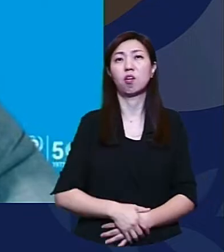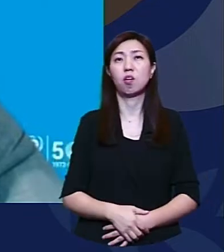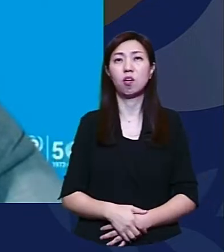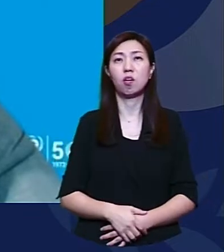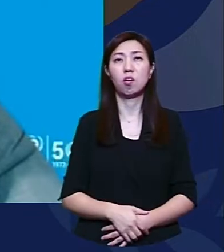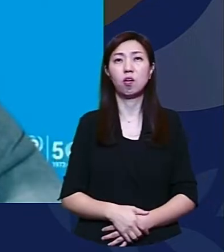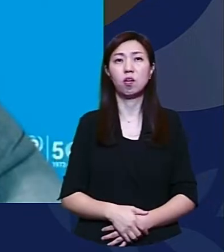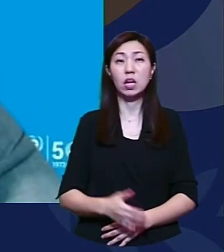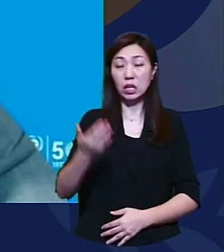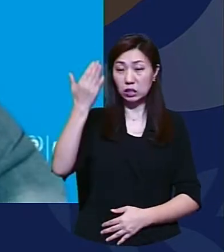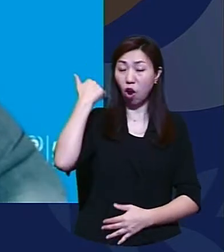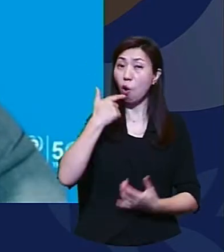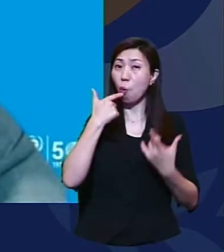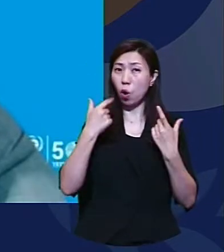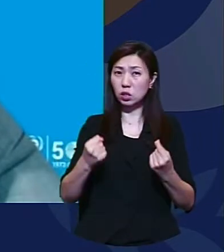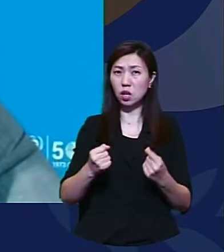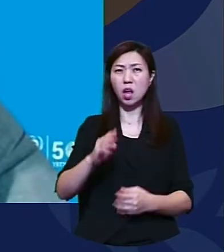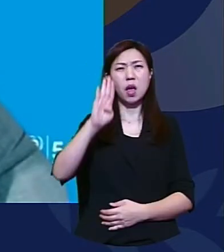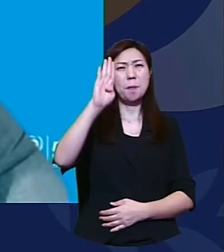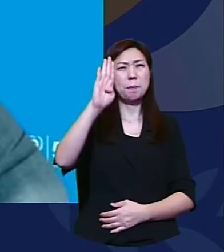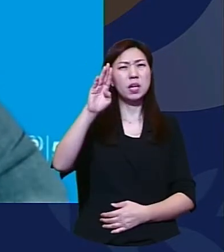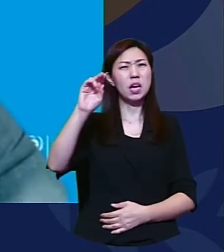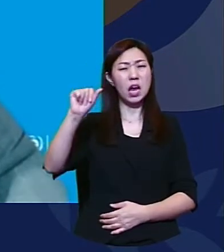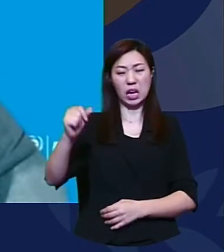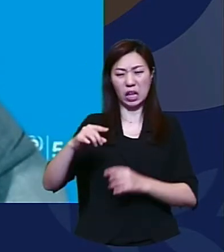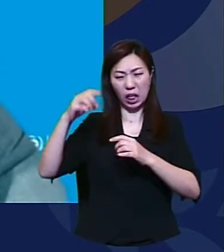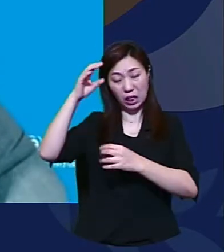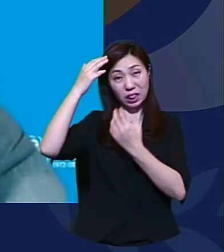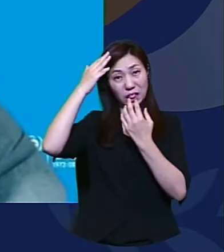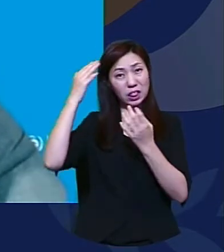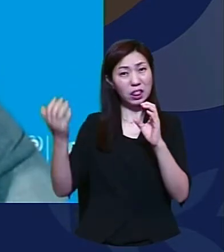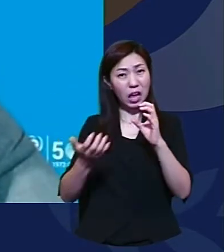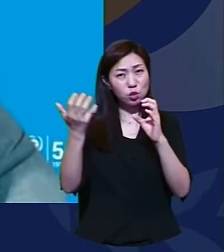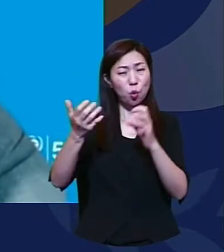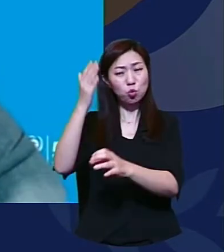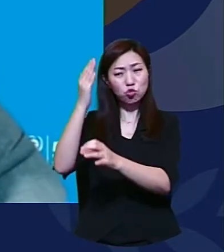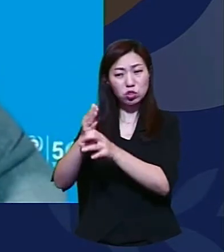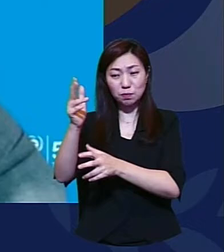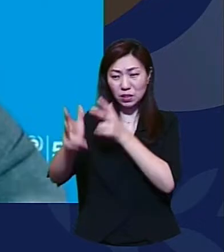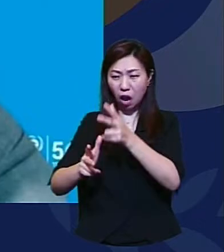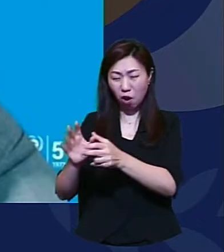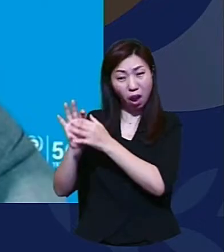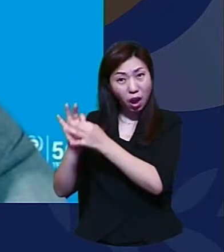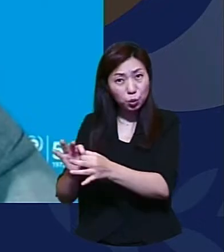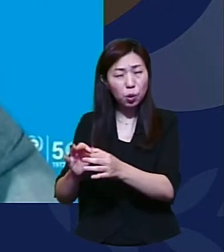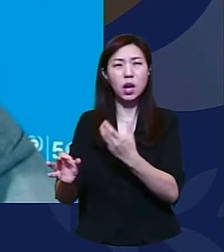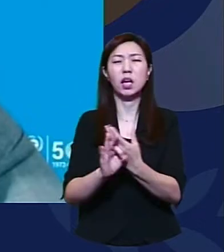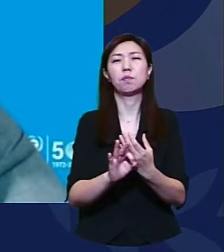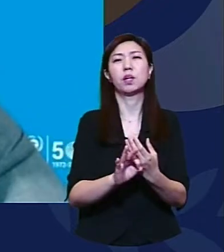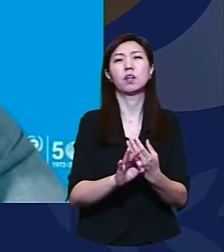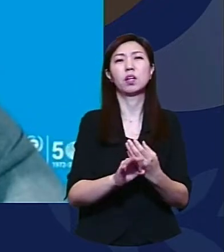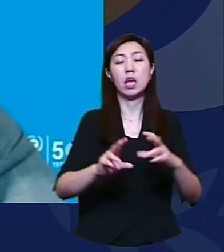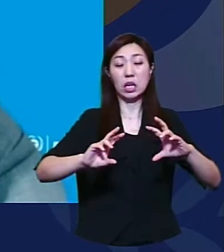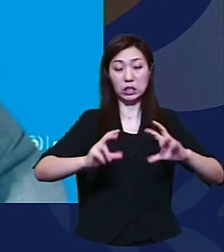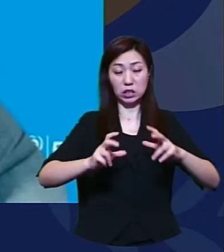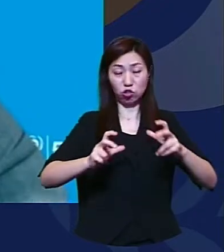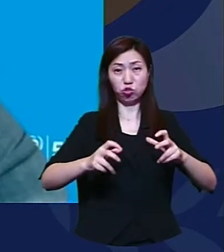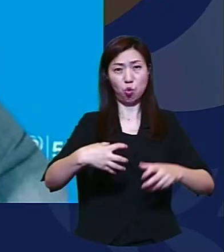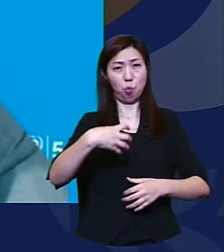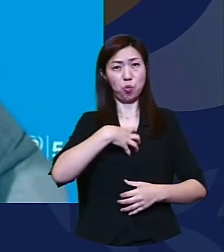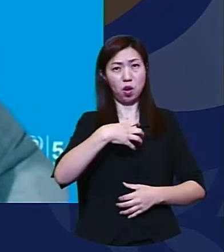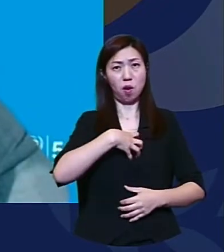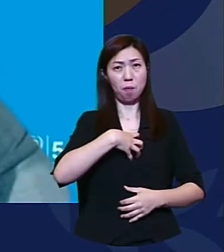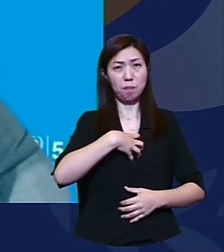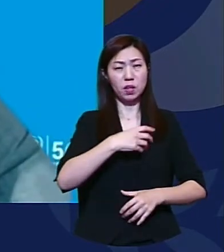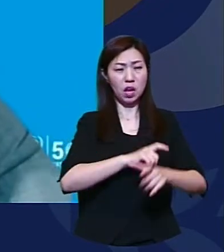as usual development path that plunges us deeper into the triple planetary crisis,